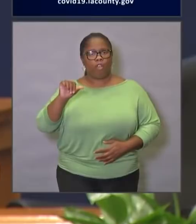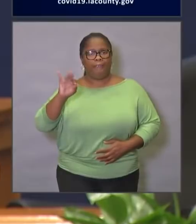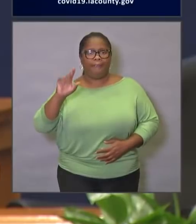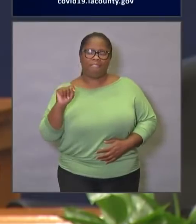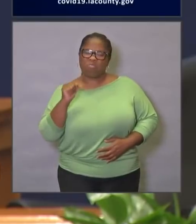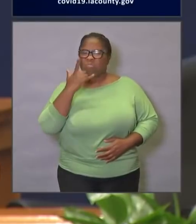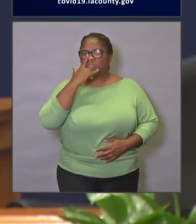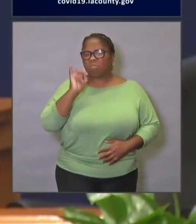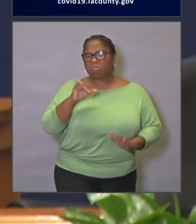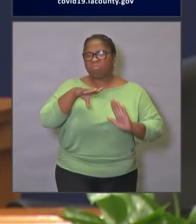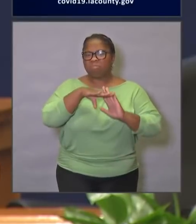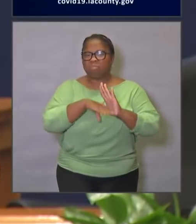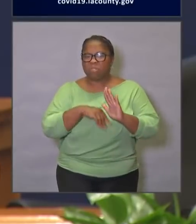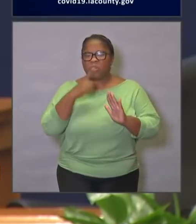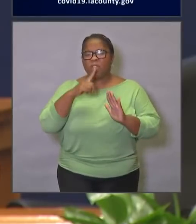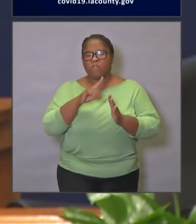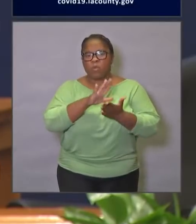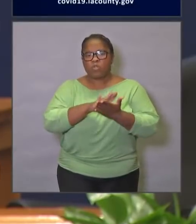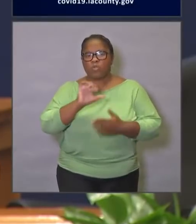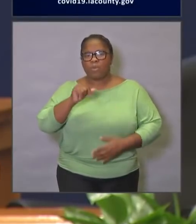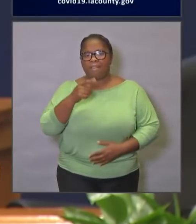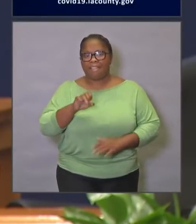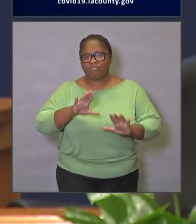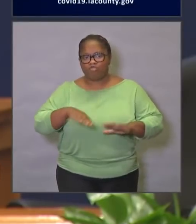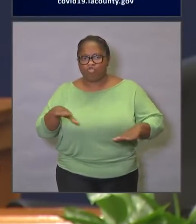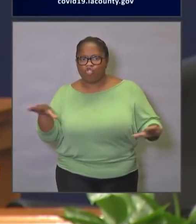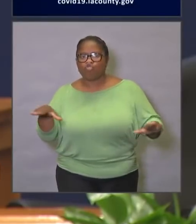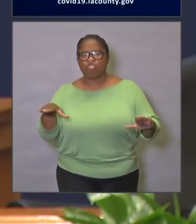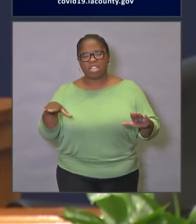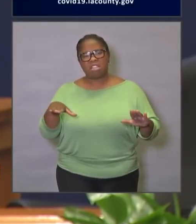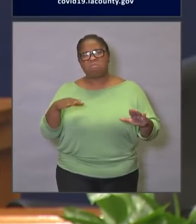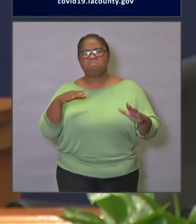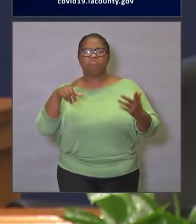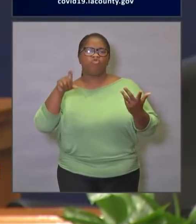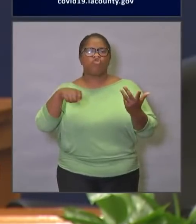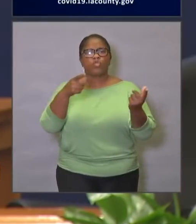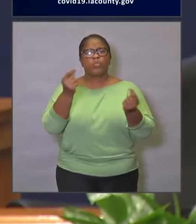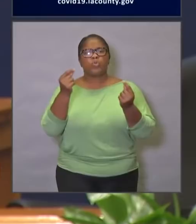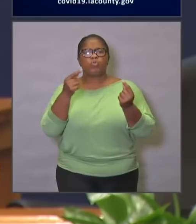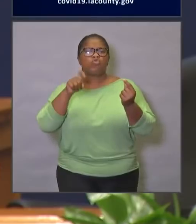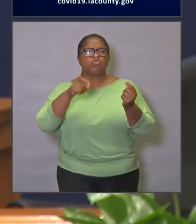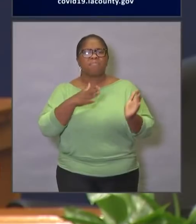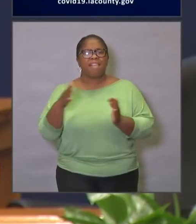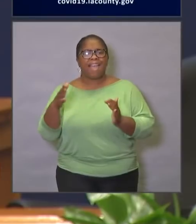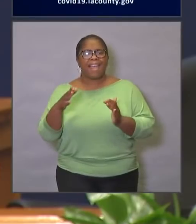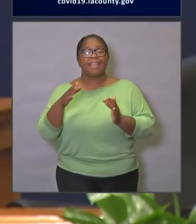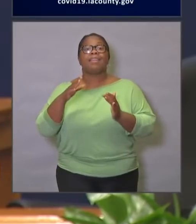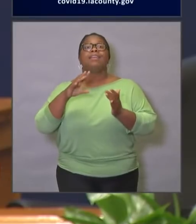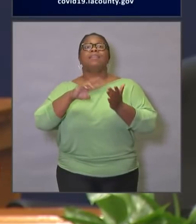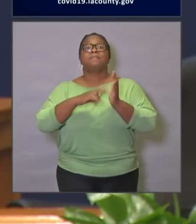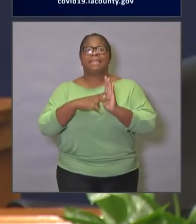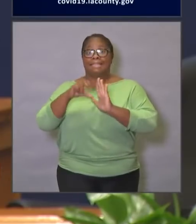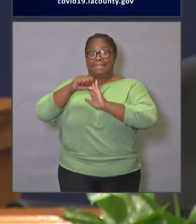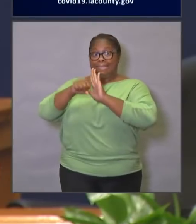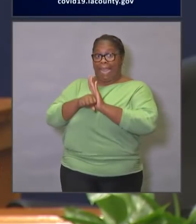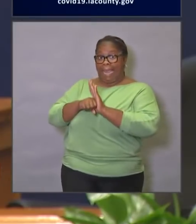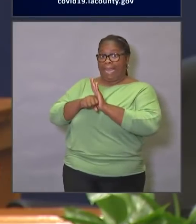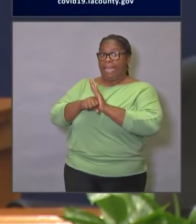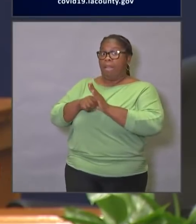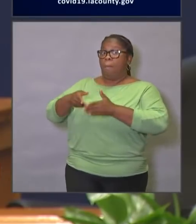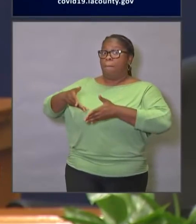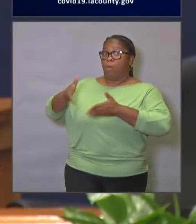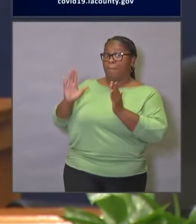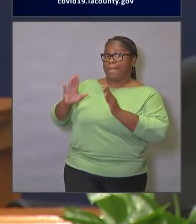for school-age children so that people can be ready for the time when the state will allow us to